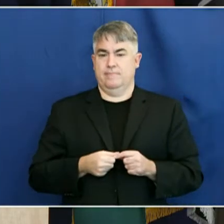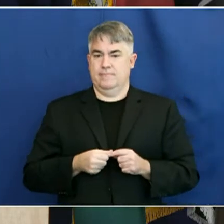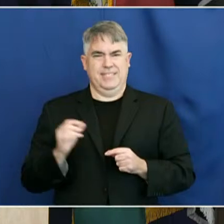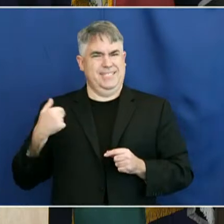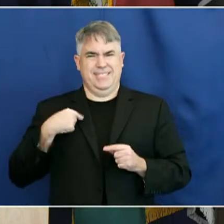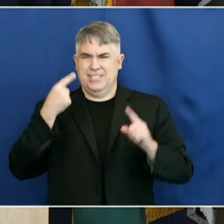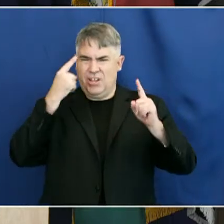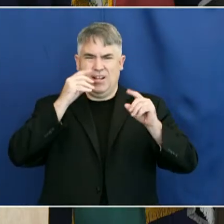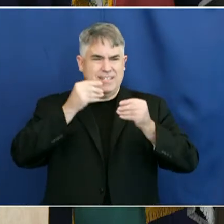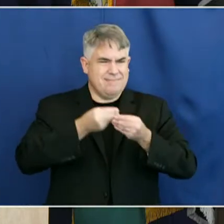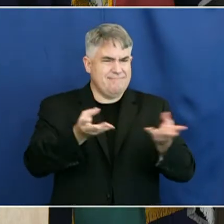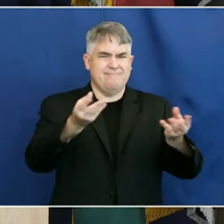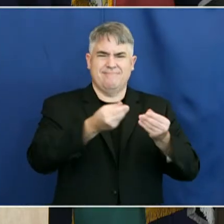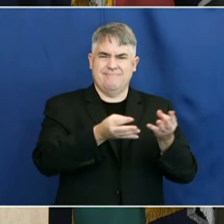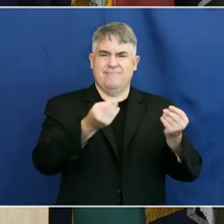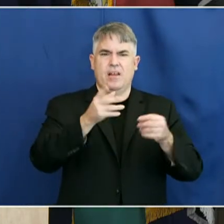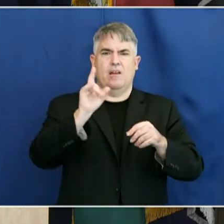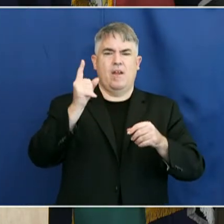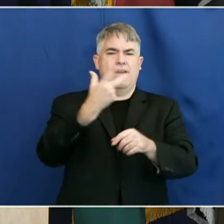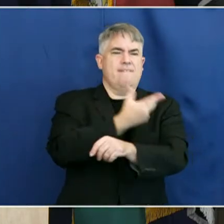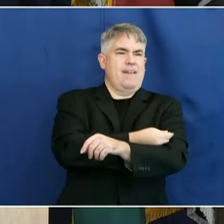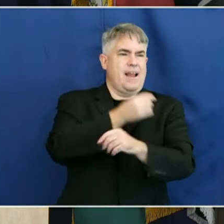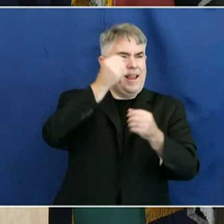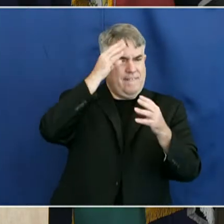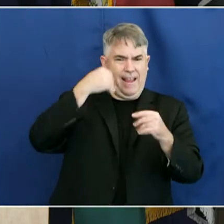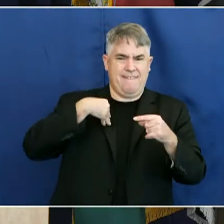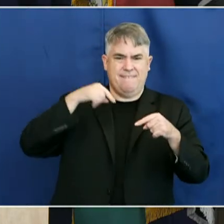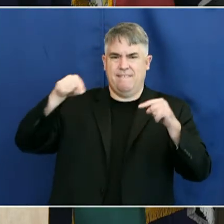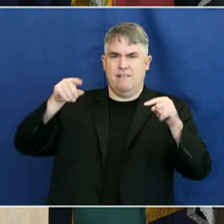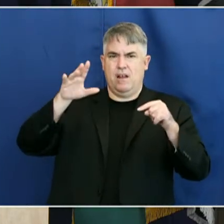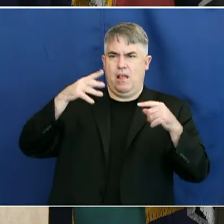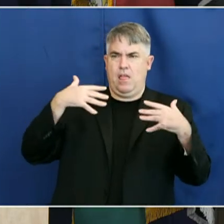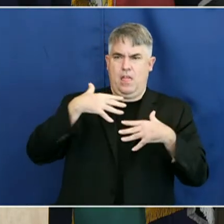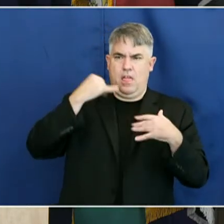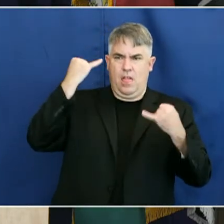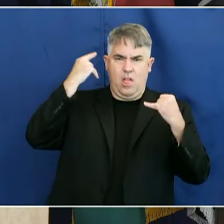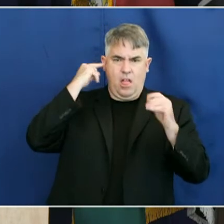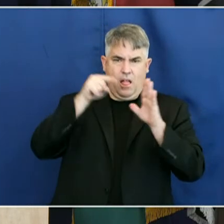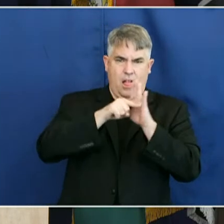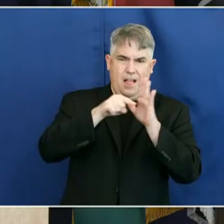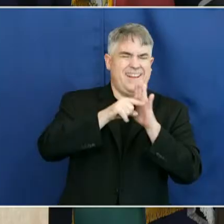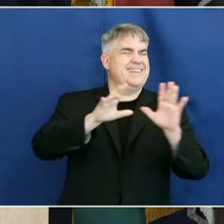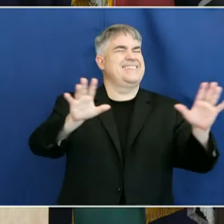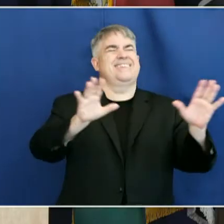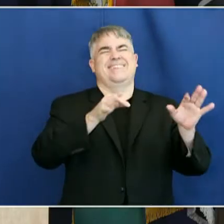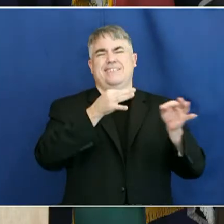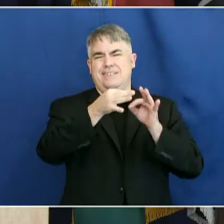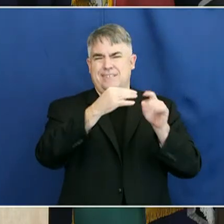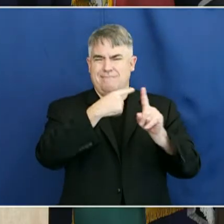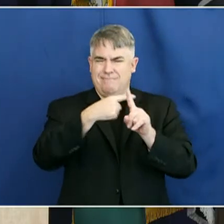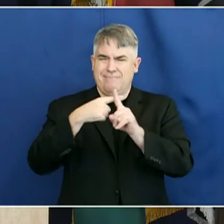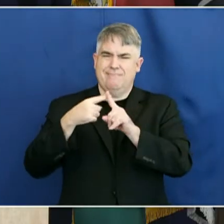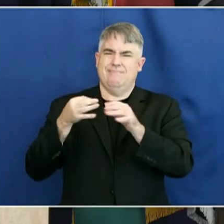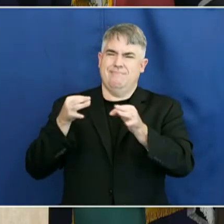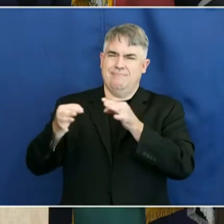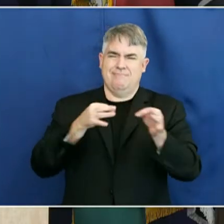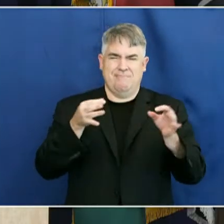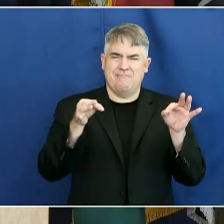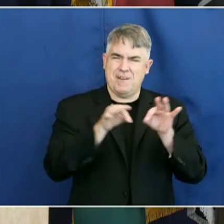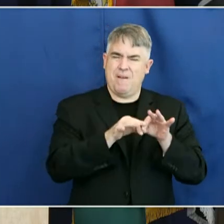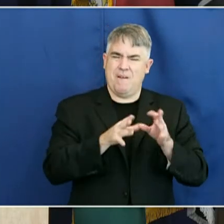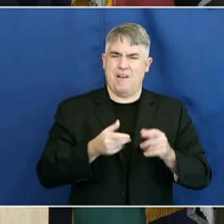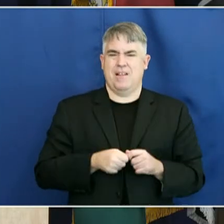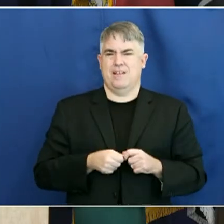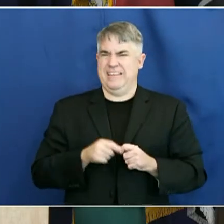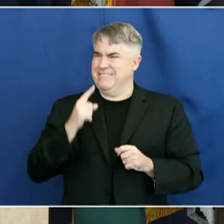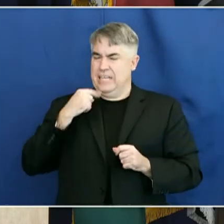in partnership with our different organizations on the ground to provide correct vaccine information, as well as encouraging folks to